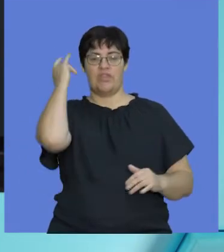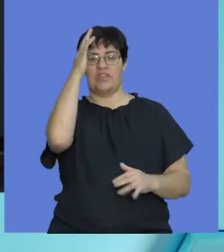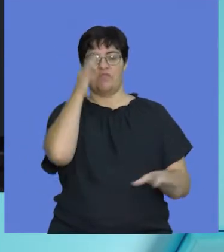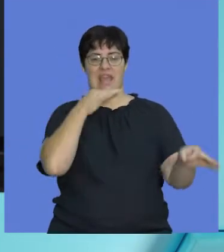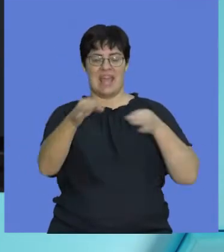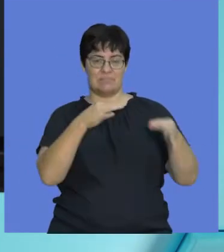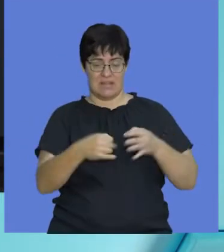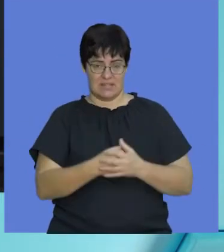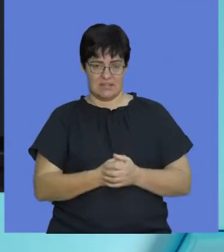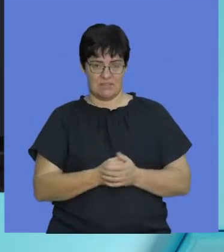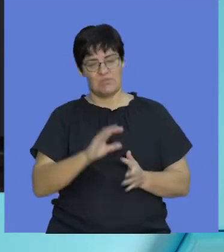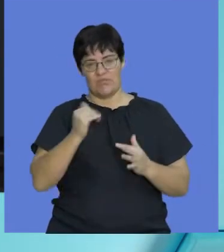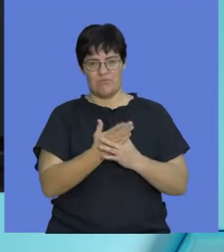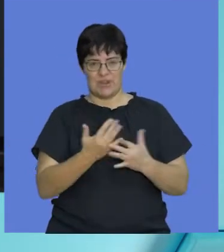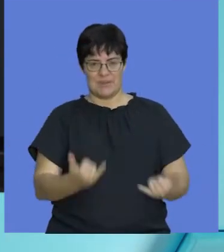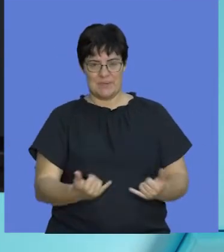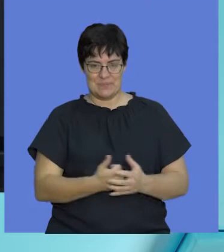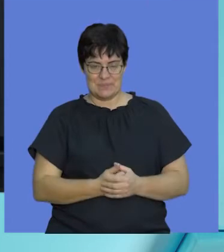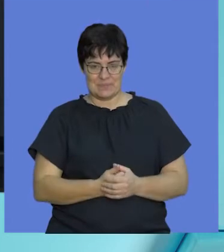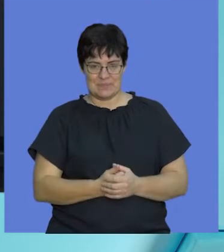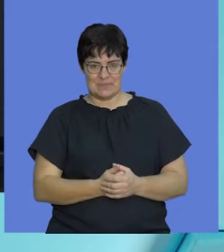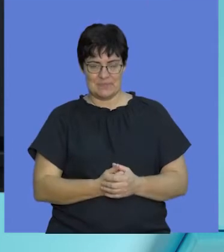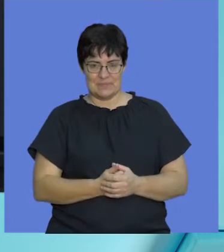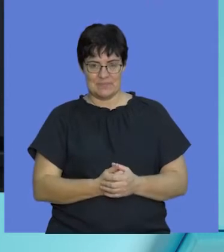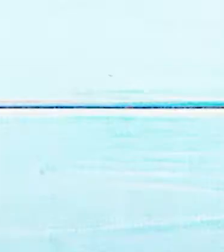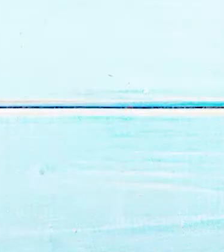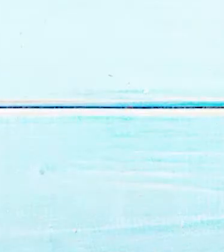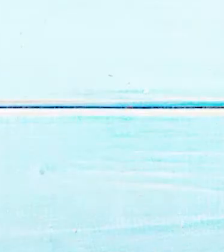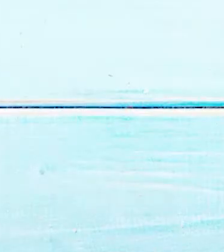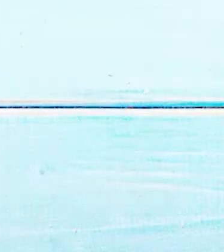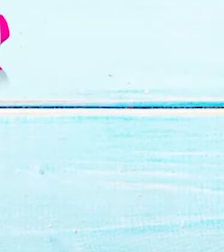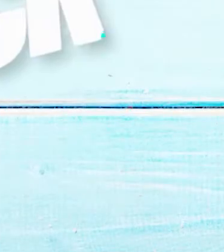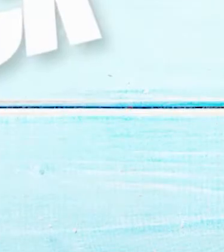more theory for you. Okay, so we'll take a short break.